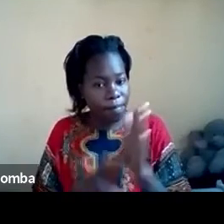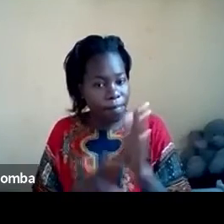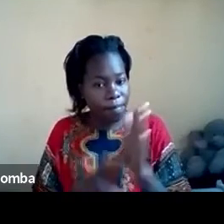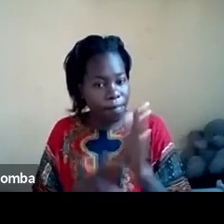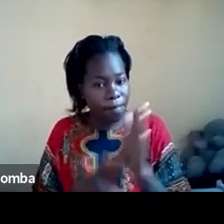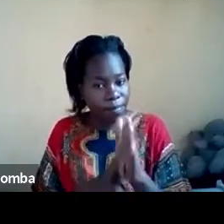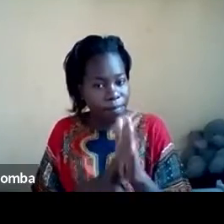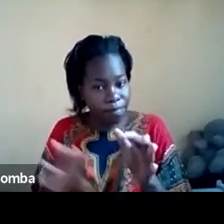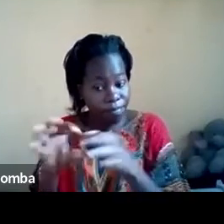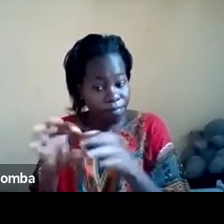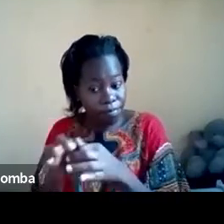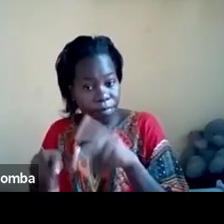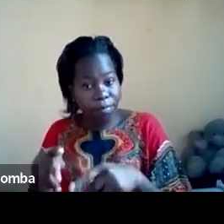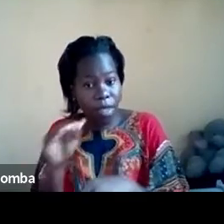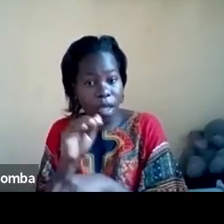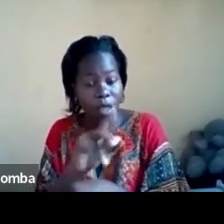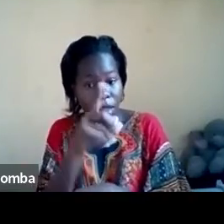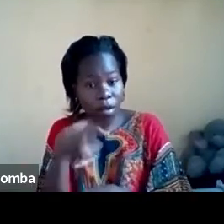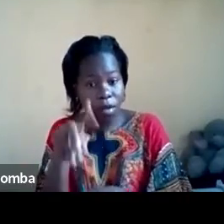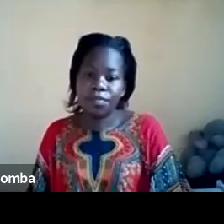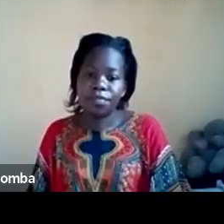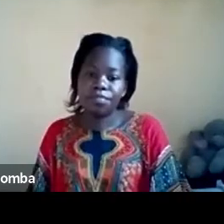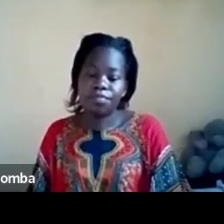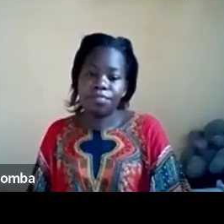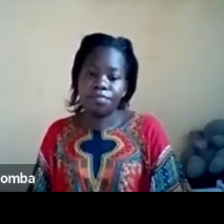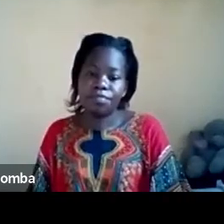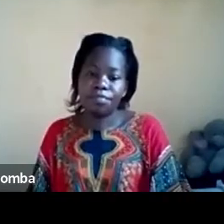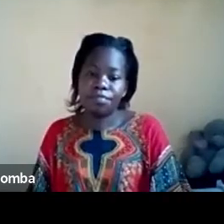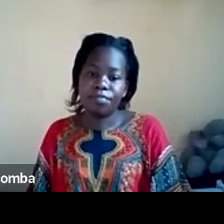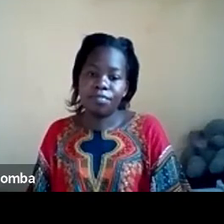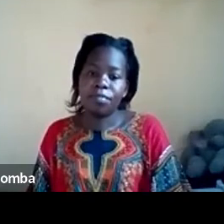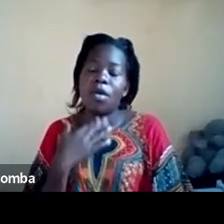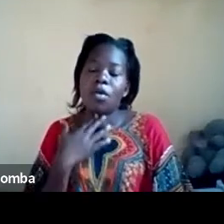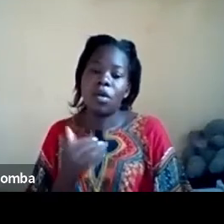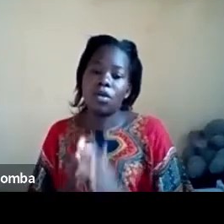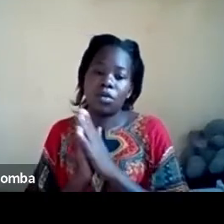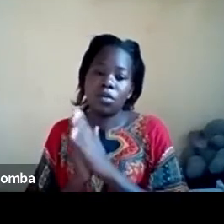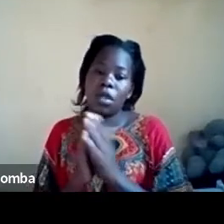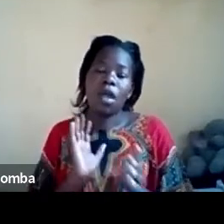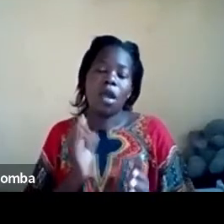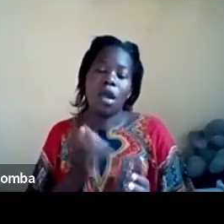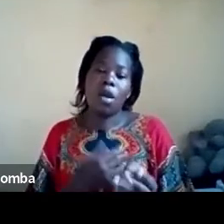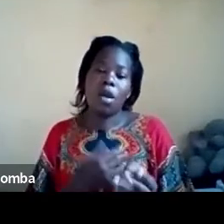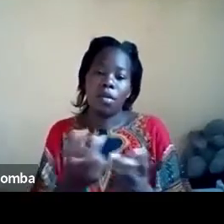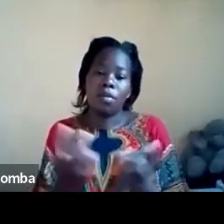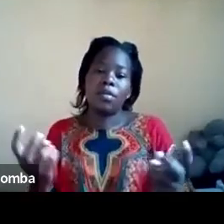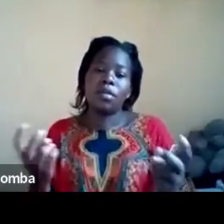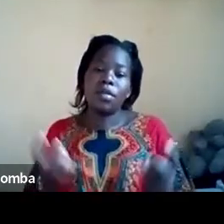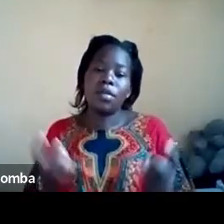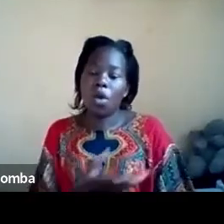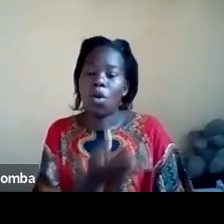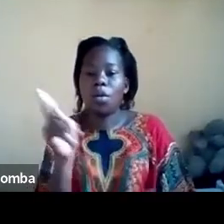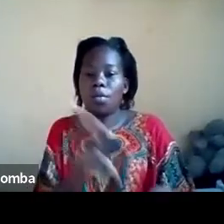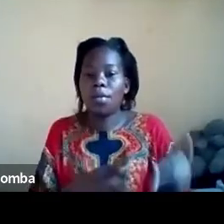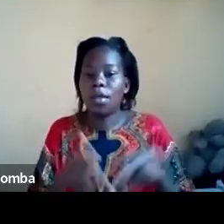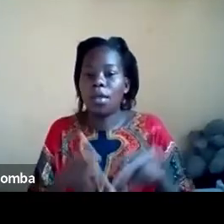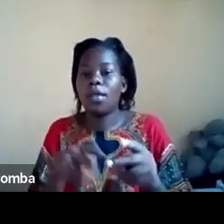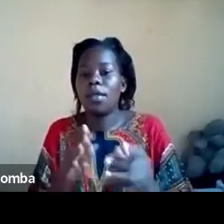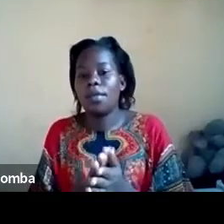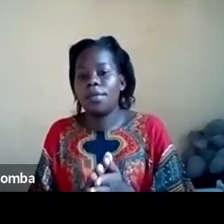So that's what I can say for now. And I really want to thank my fellow panelists and the participants for a very active and